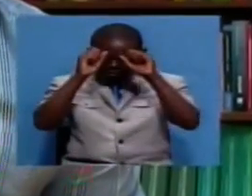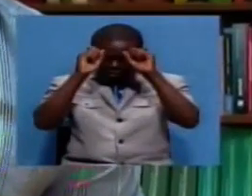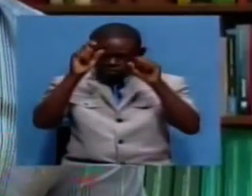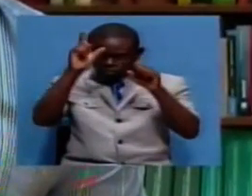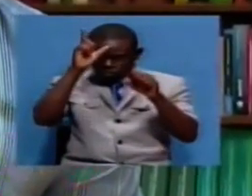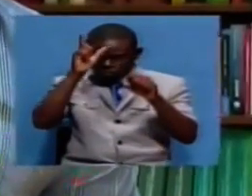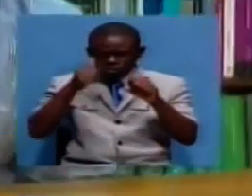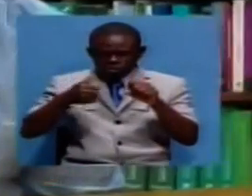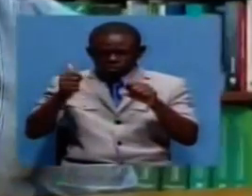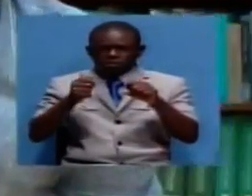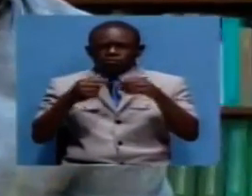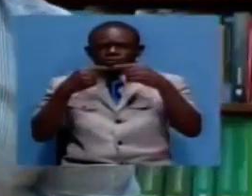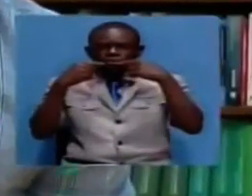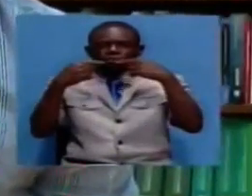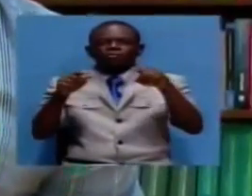Constitution.